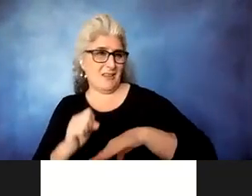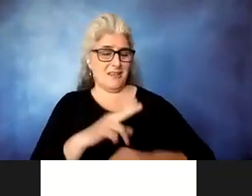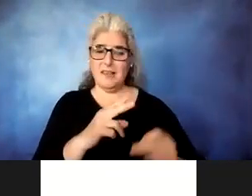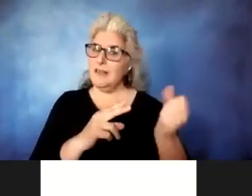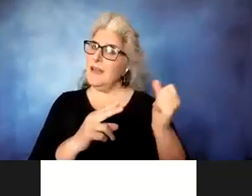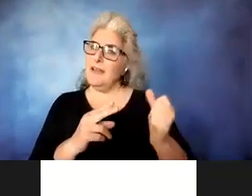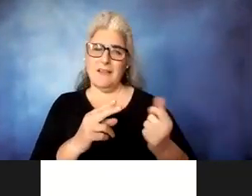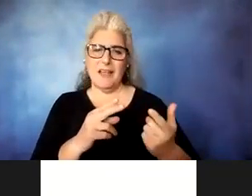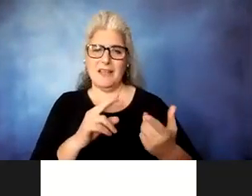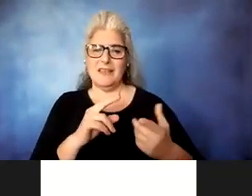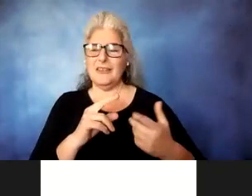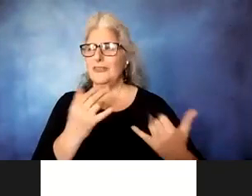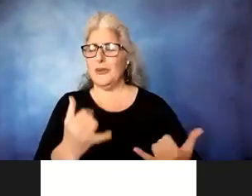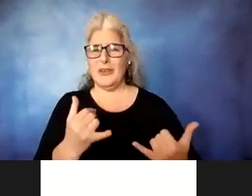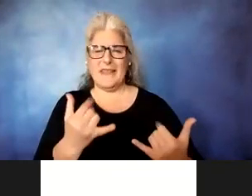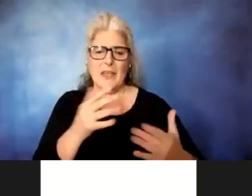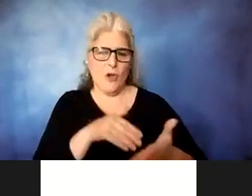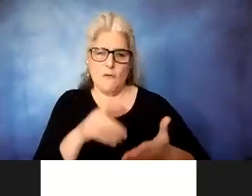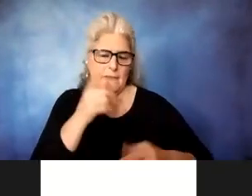one election that's on a ranked choice voting ballot.